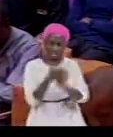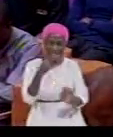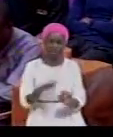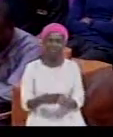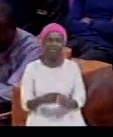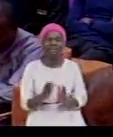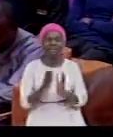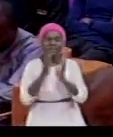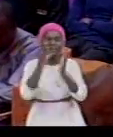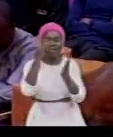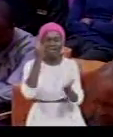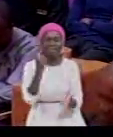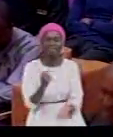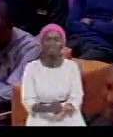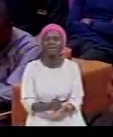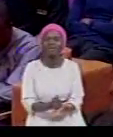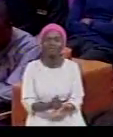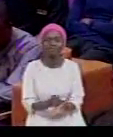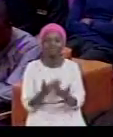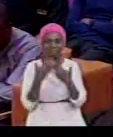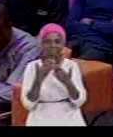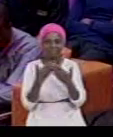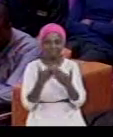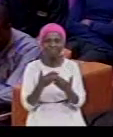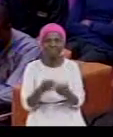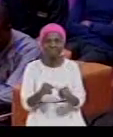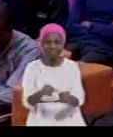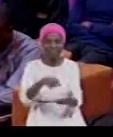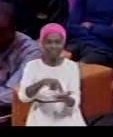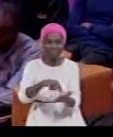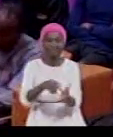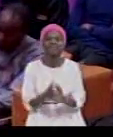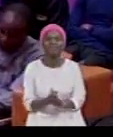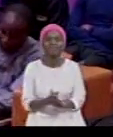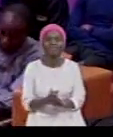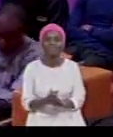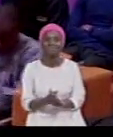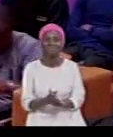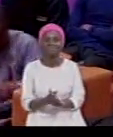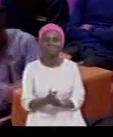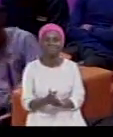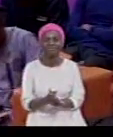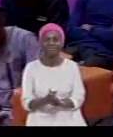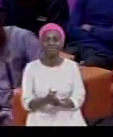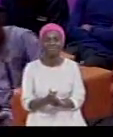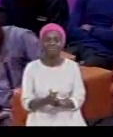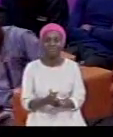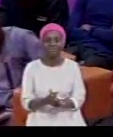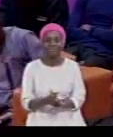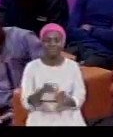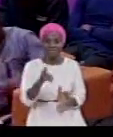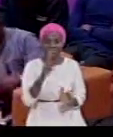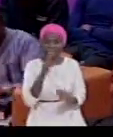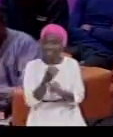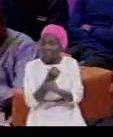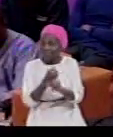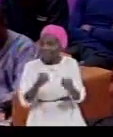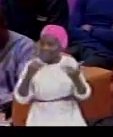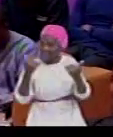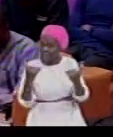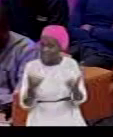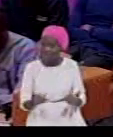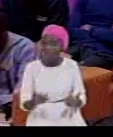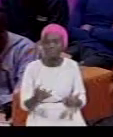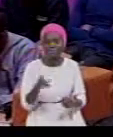Amen. Thank you very much. Keep on standing. Our counselors are there, and they will give you the